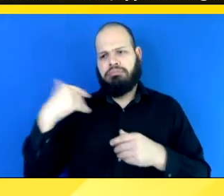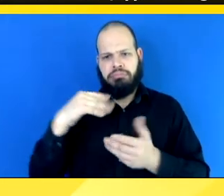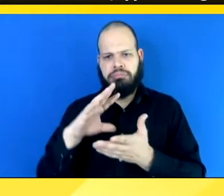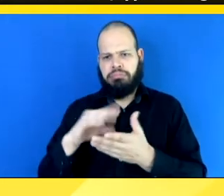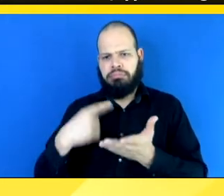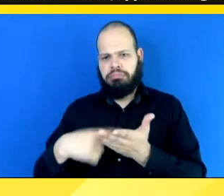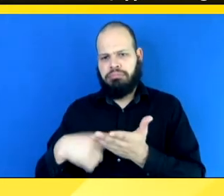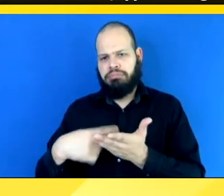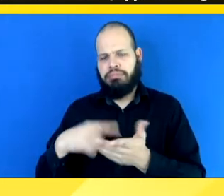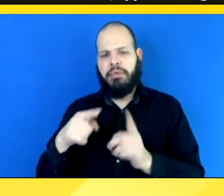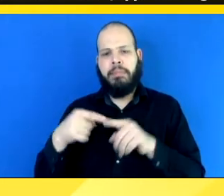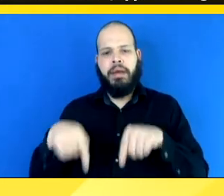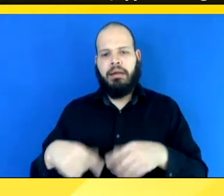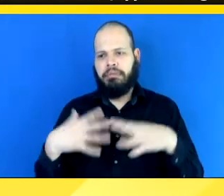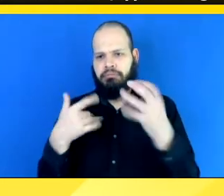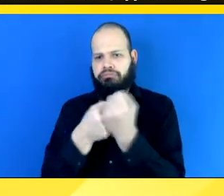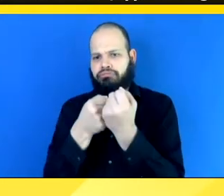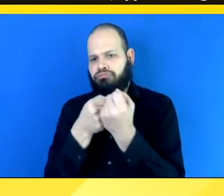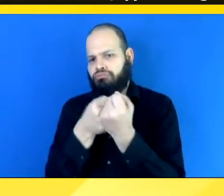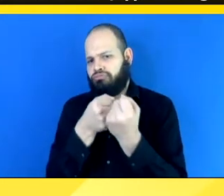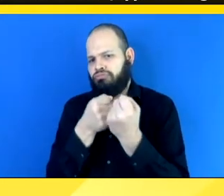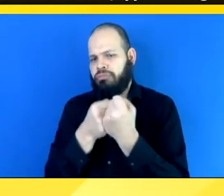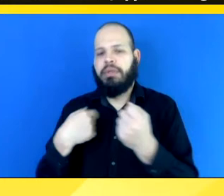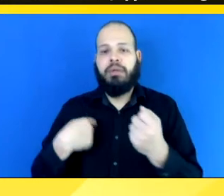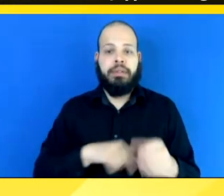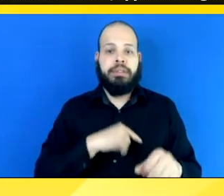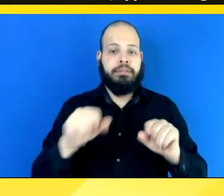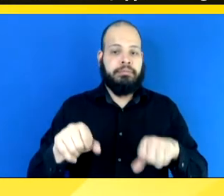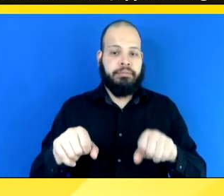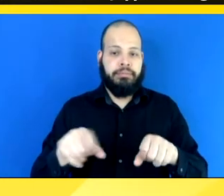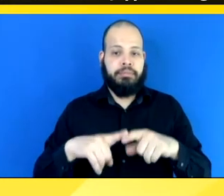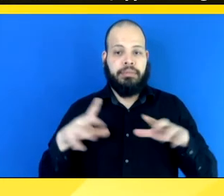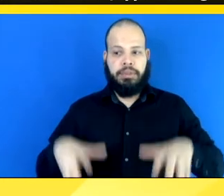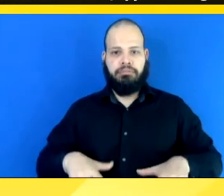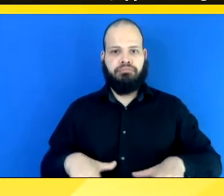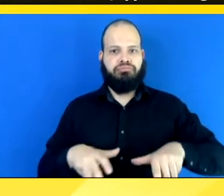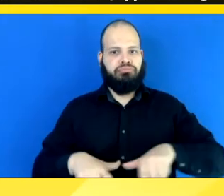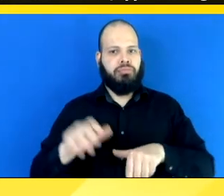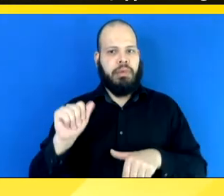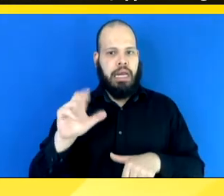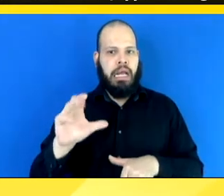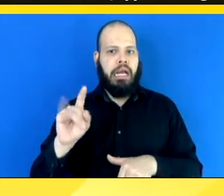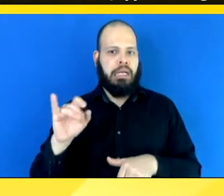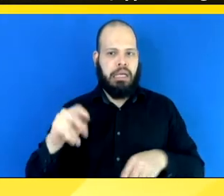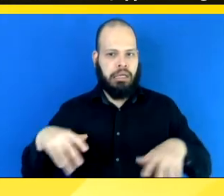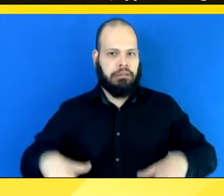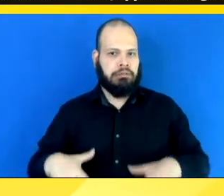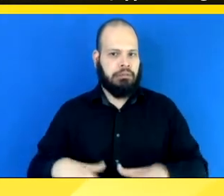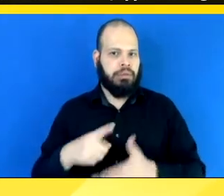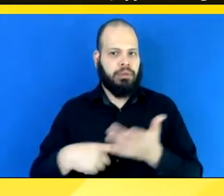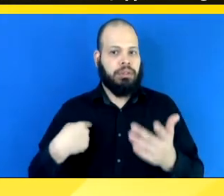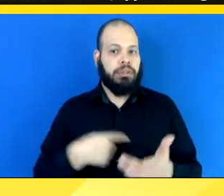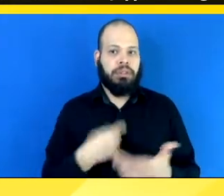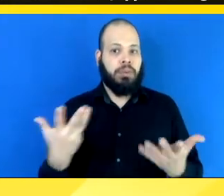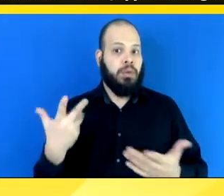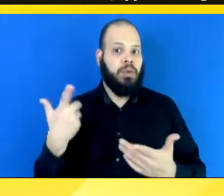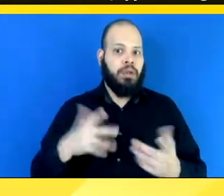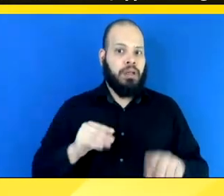movement and what the implications for it all over this country. Reverend Barber, thank you.